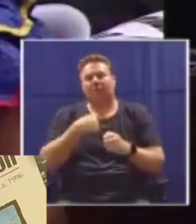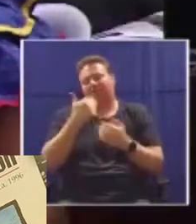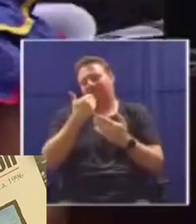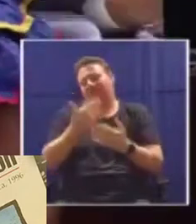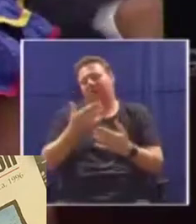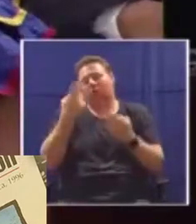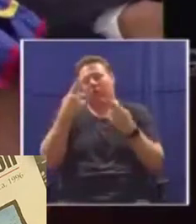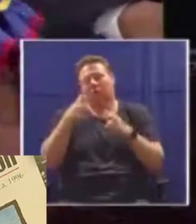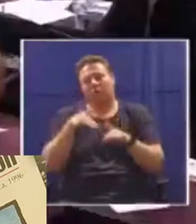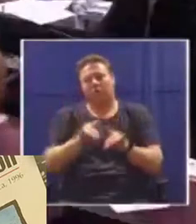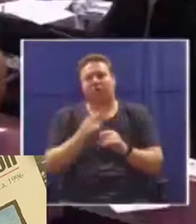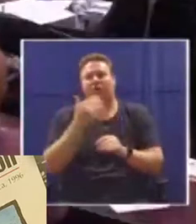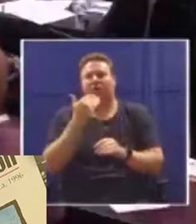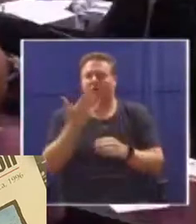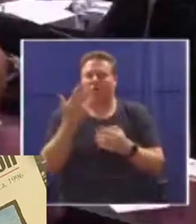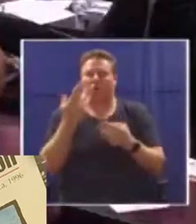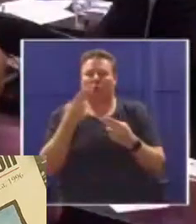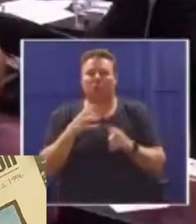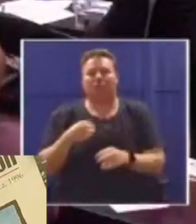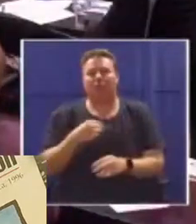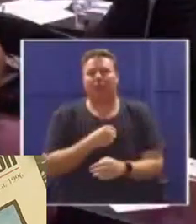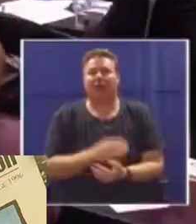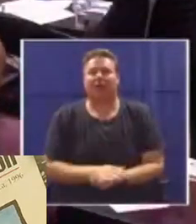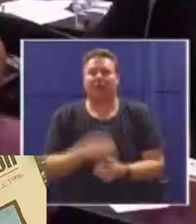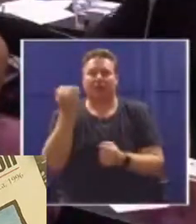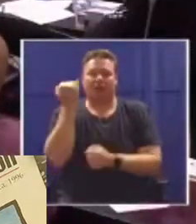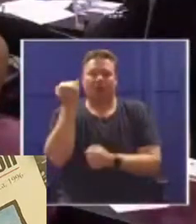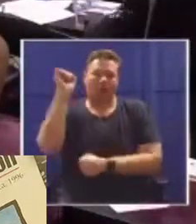Chair. Thank you, Honorable Member.